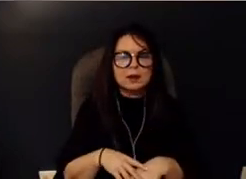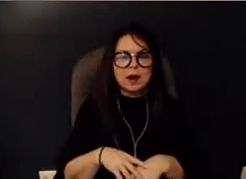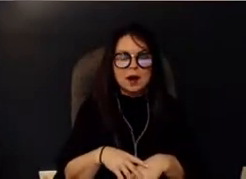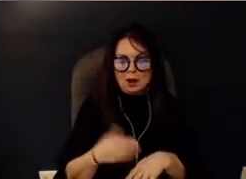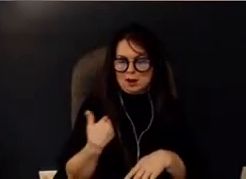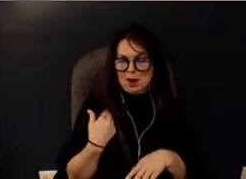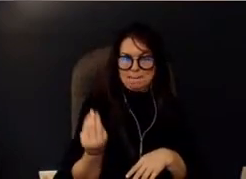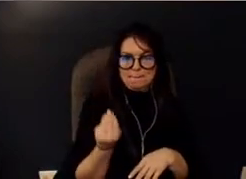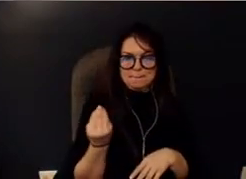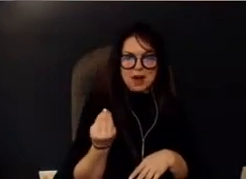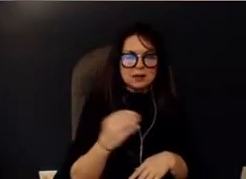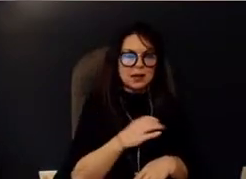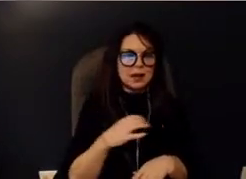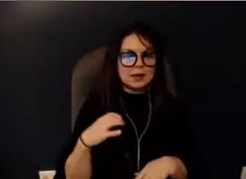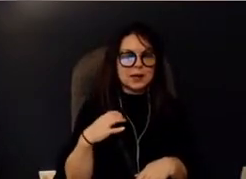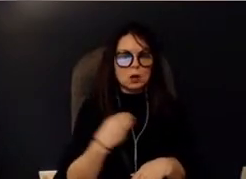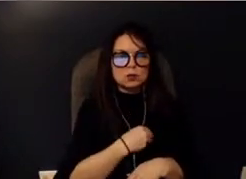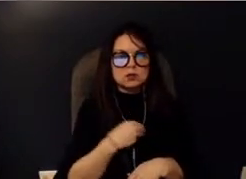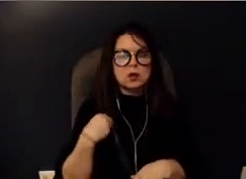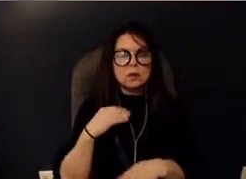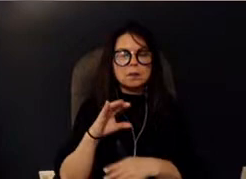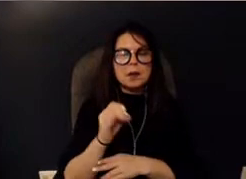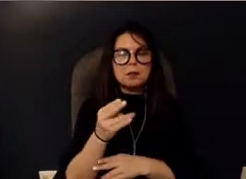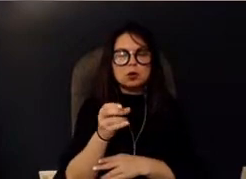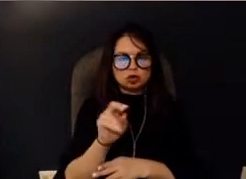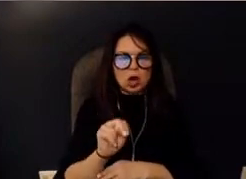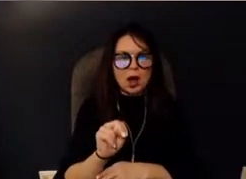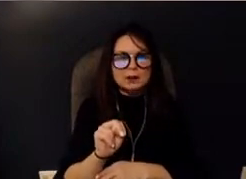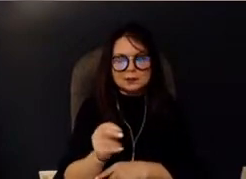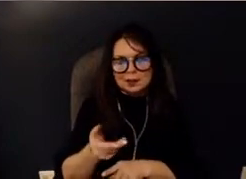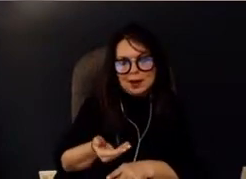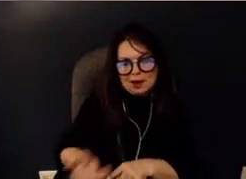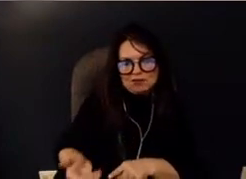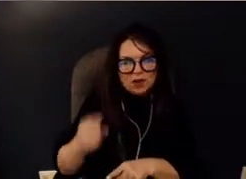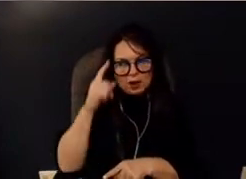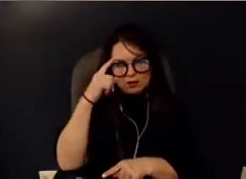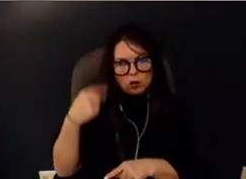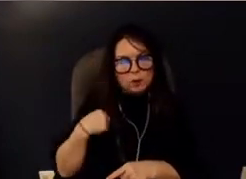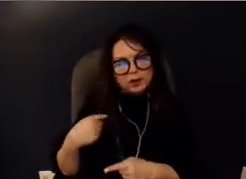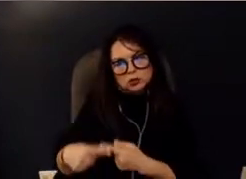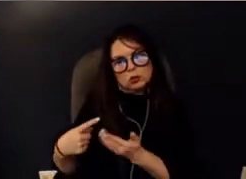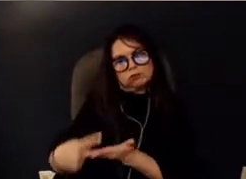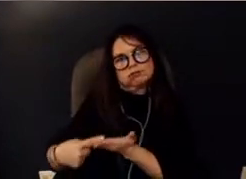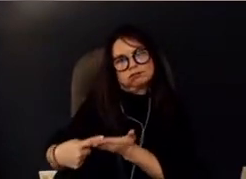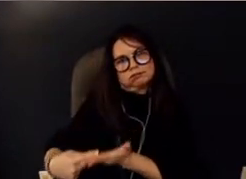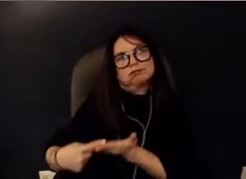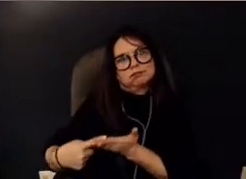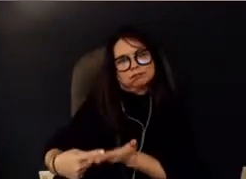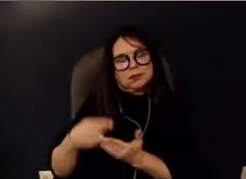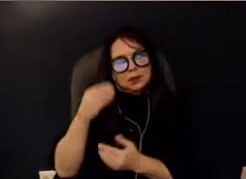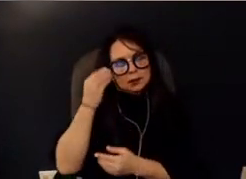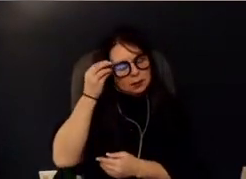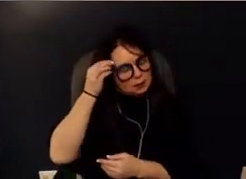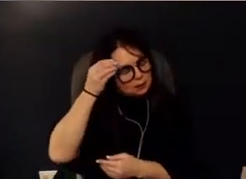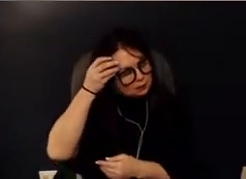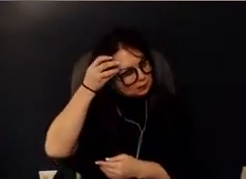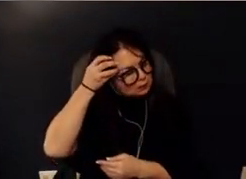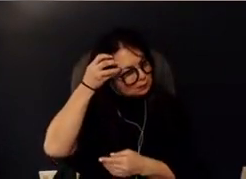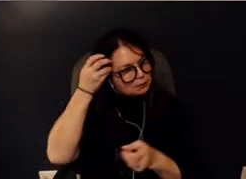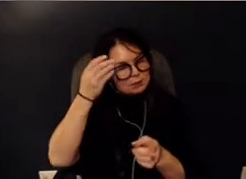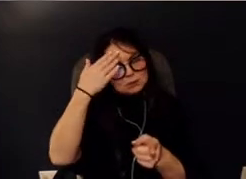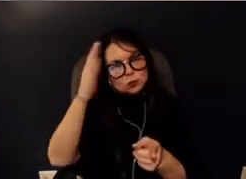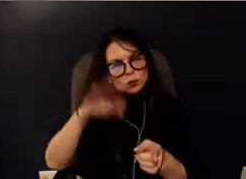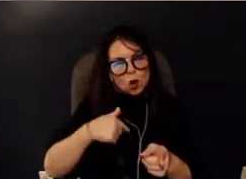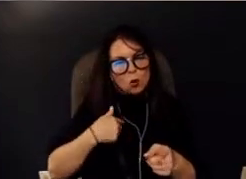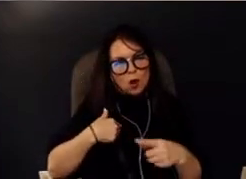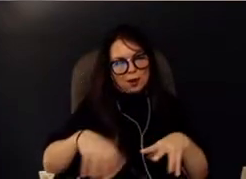to opine on a matter. And in general, as you all know, I take my job seriously to advise you on the